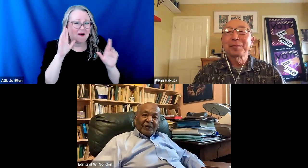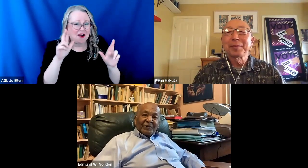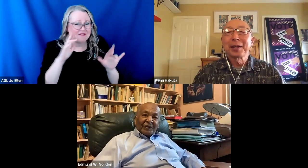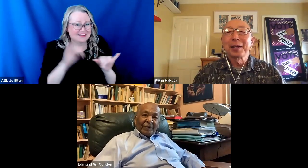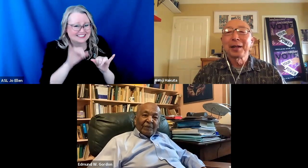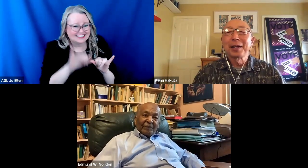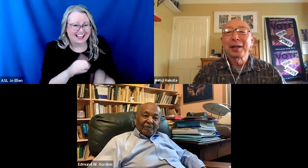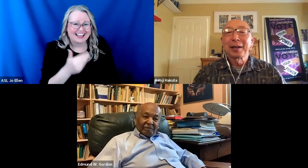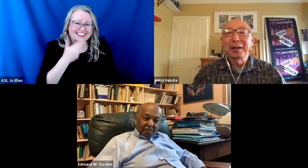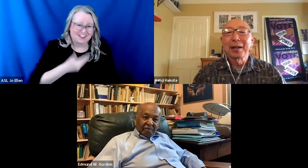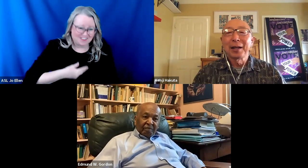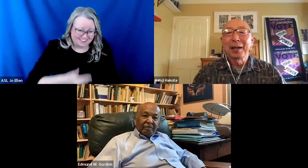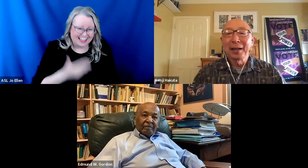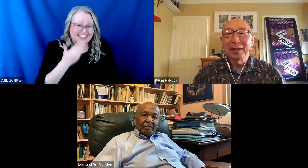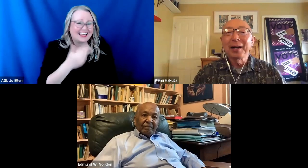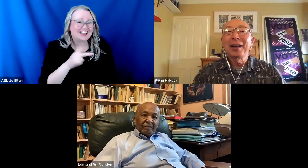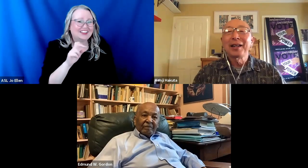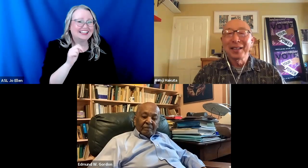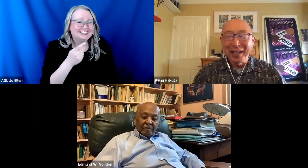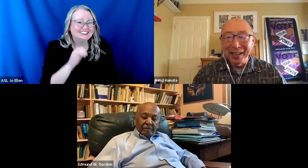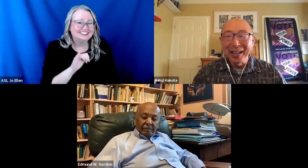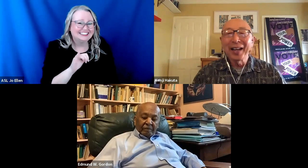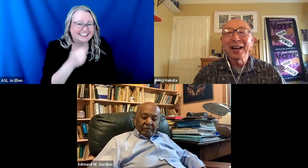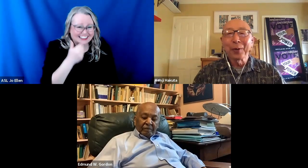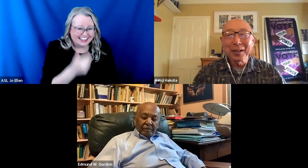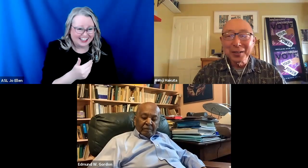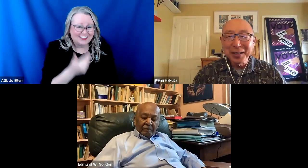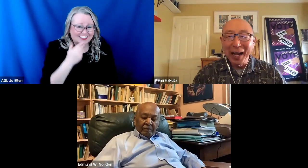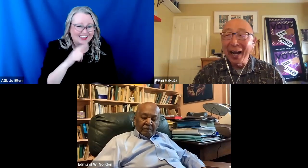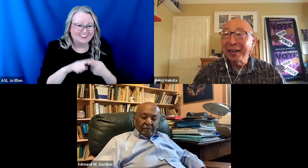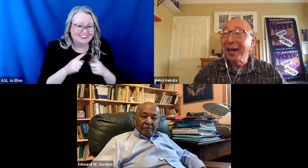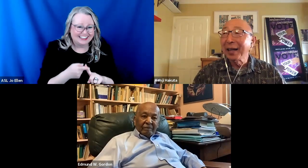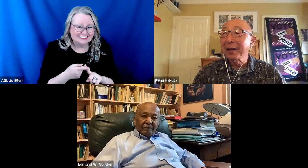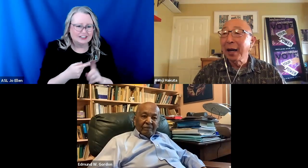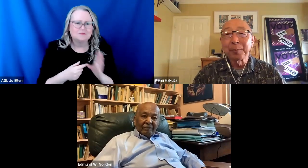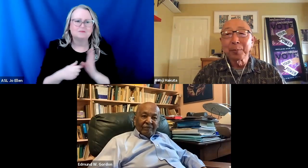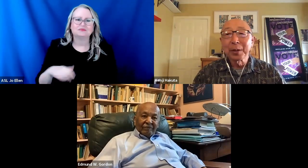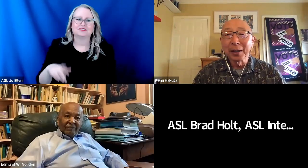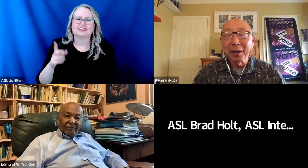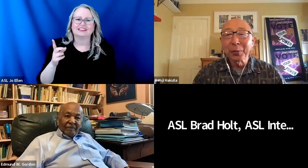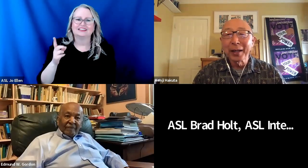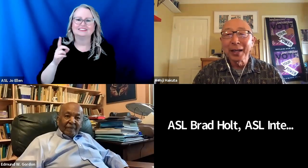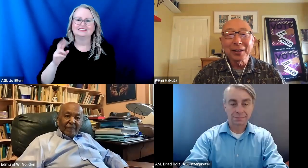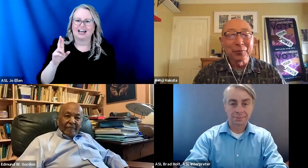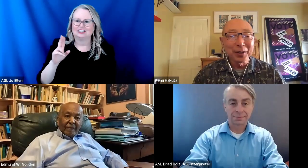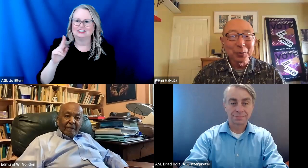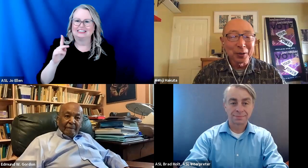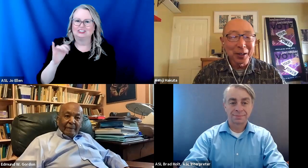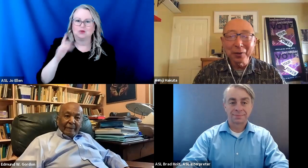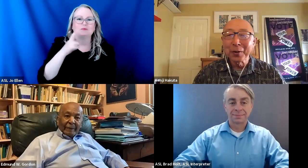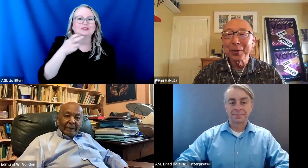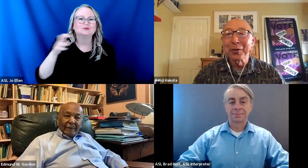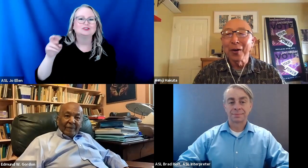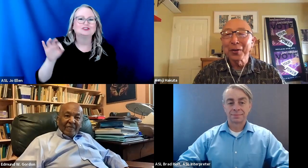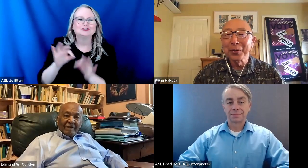Thank you, friends. And Ed, I wanted to just add that another way that the field will